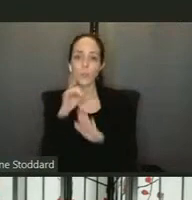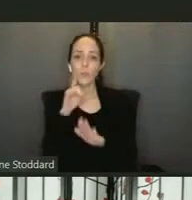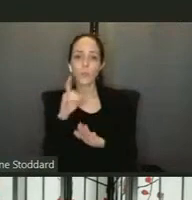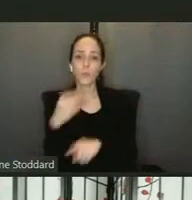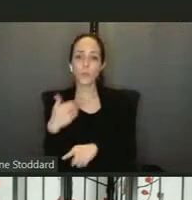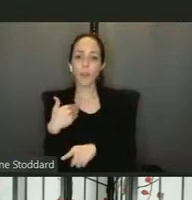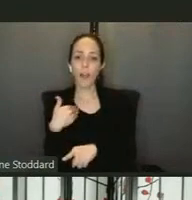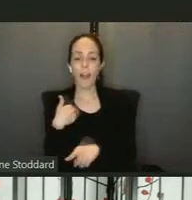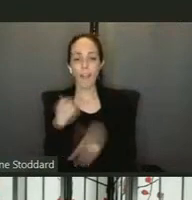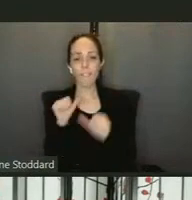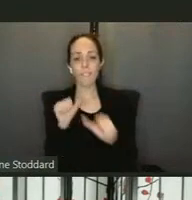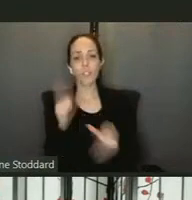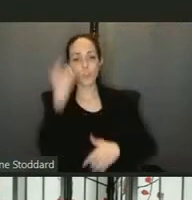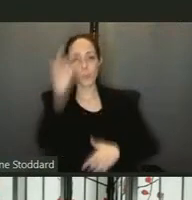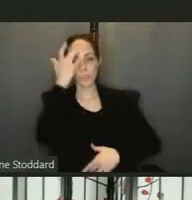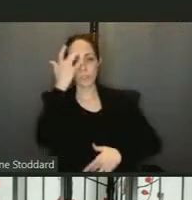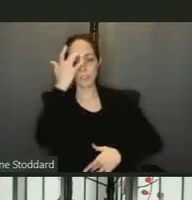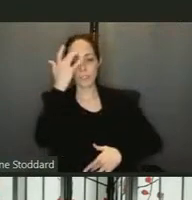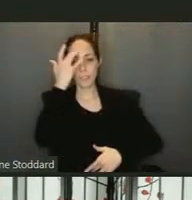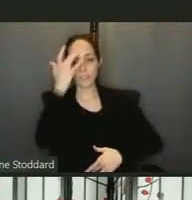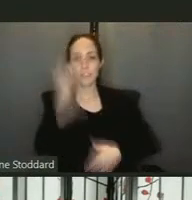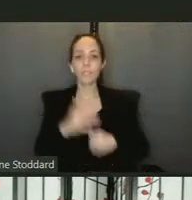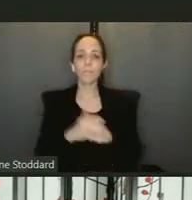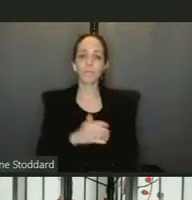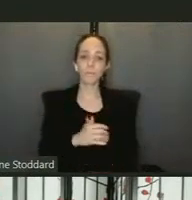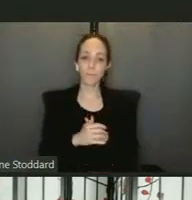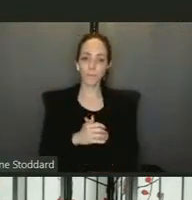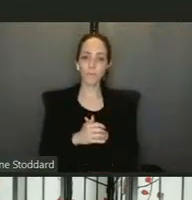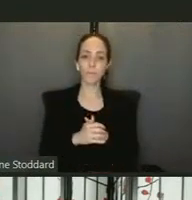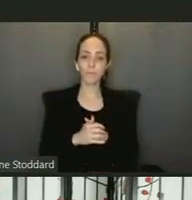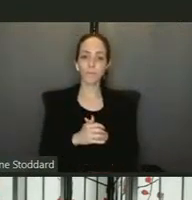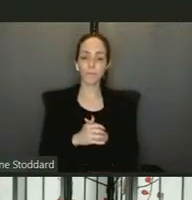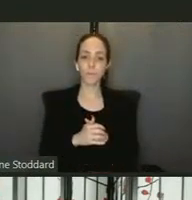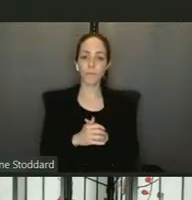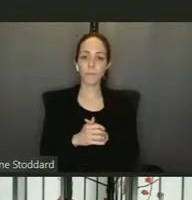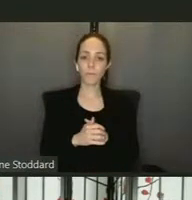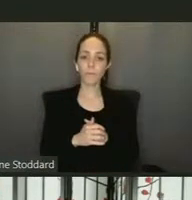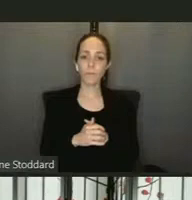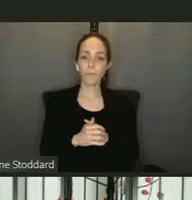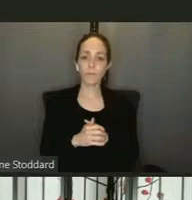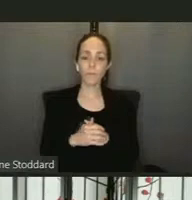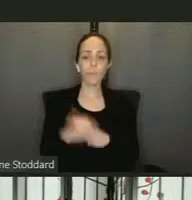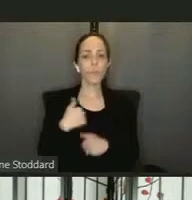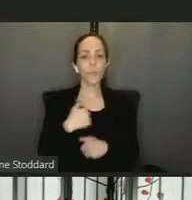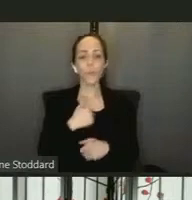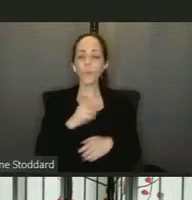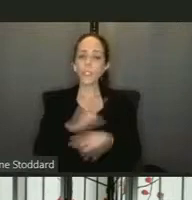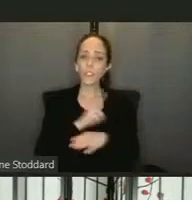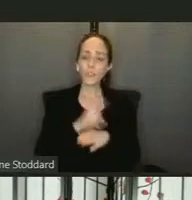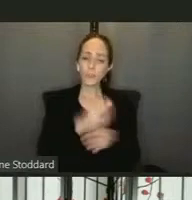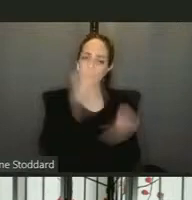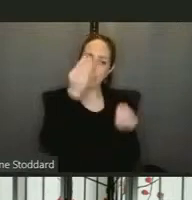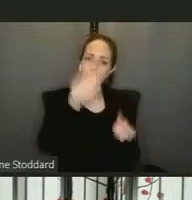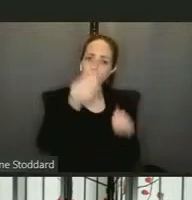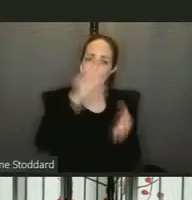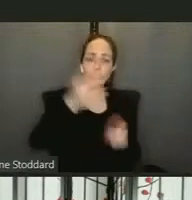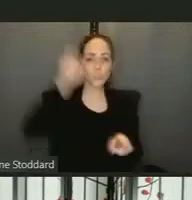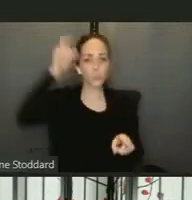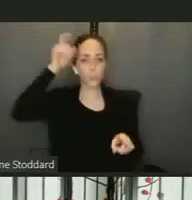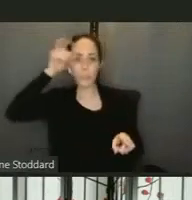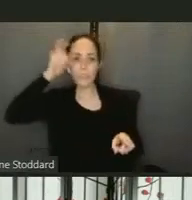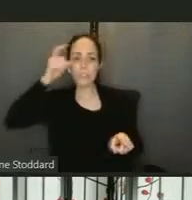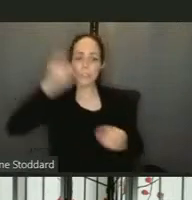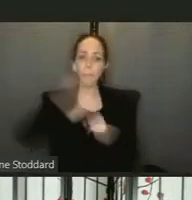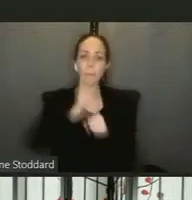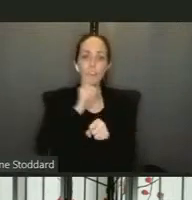We do our work in partnership with community, embedding our community wisdom, ensuring that the lived experience and voices